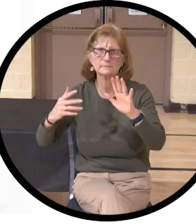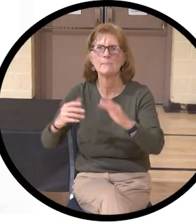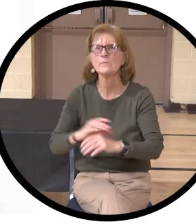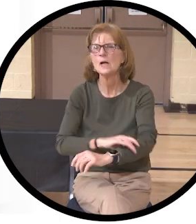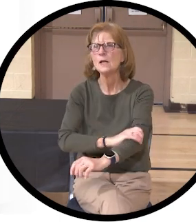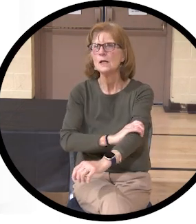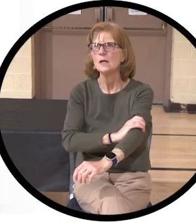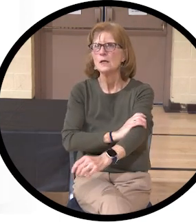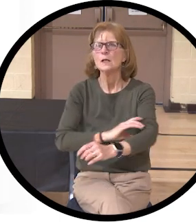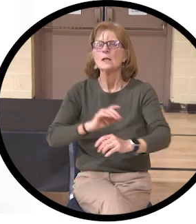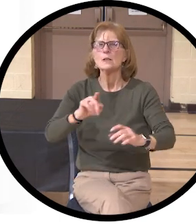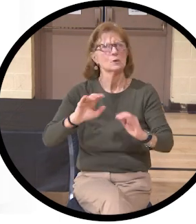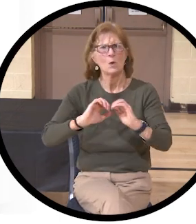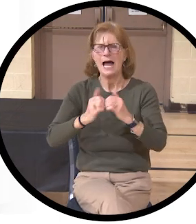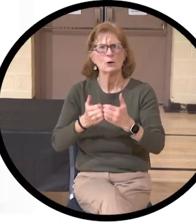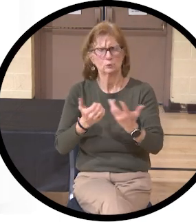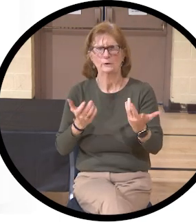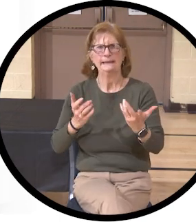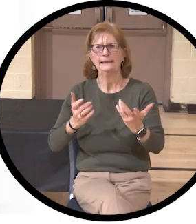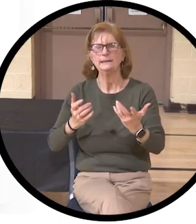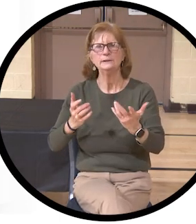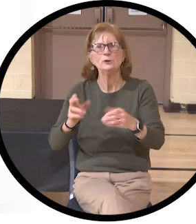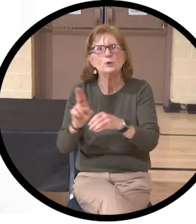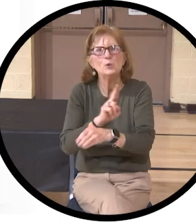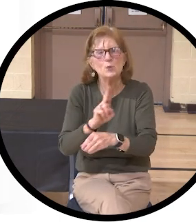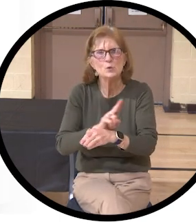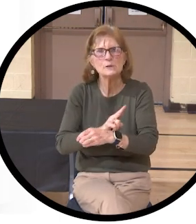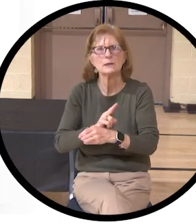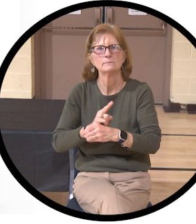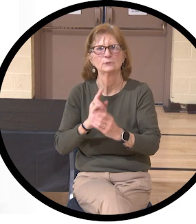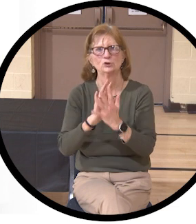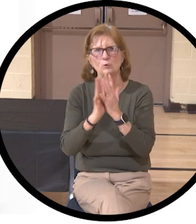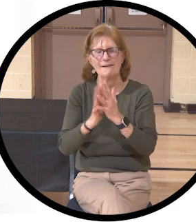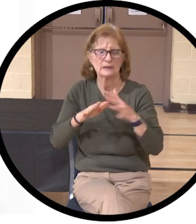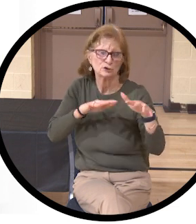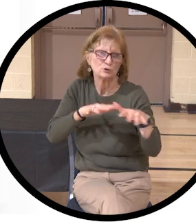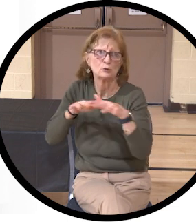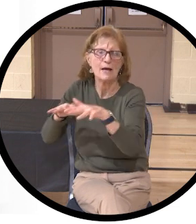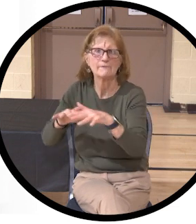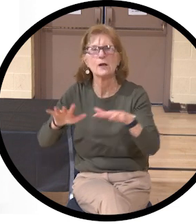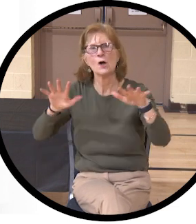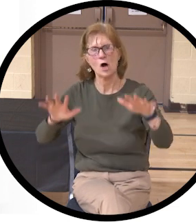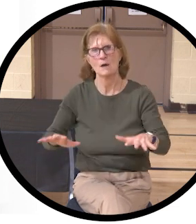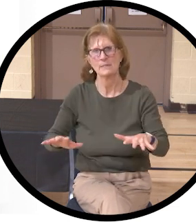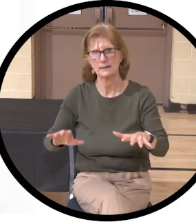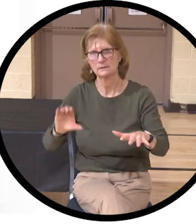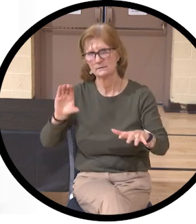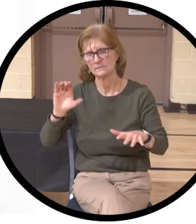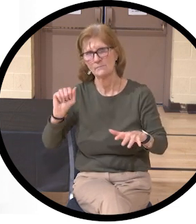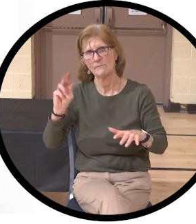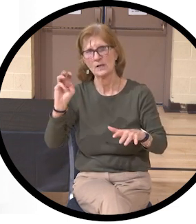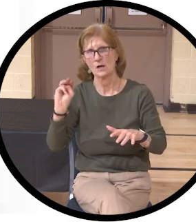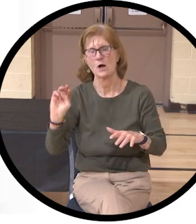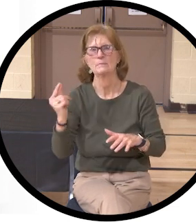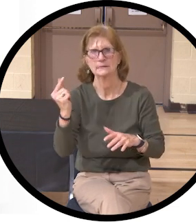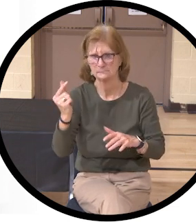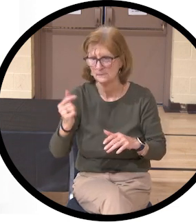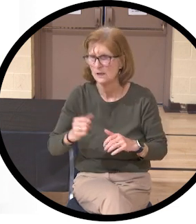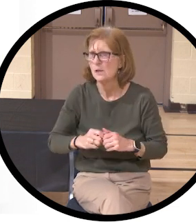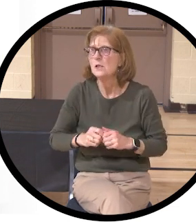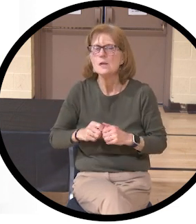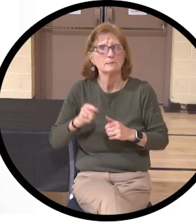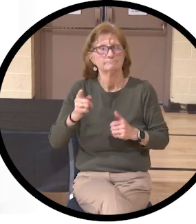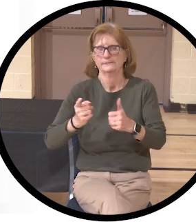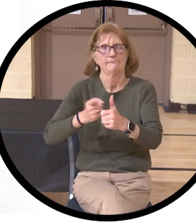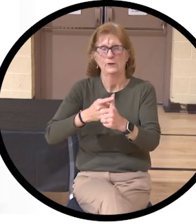So the tools that we have for traffic calming that we're proposing here, the primary ones are always going to be about reducing corridor speeds. So when